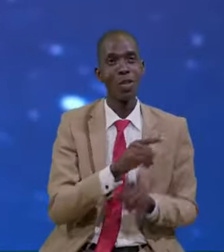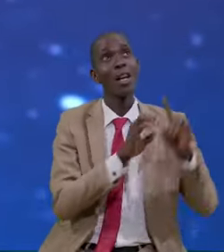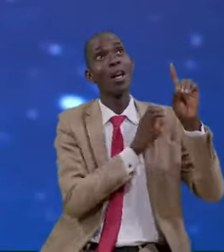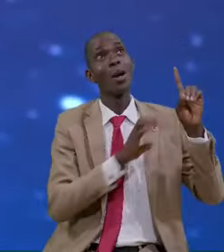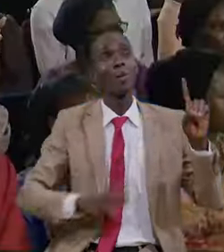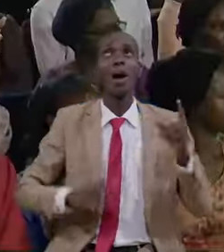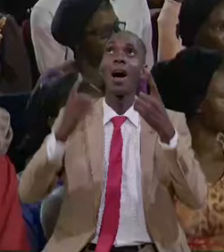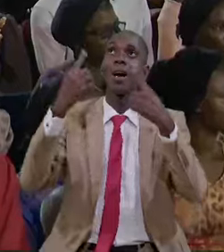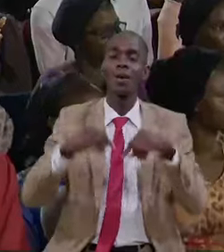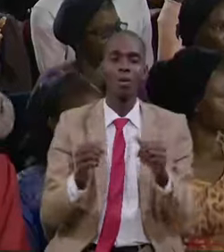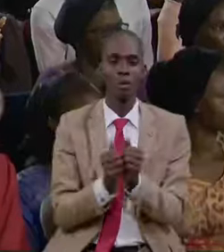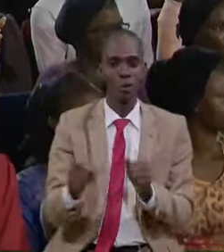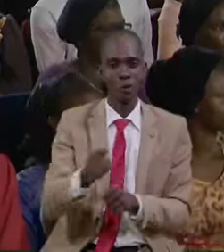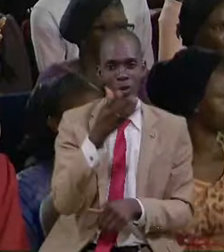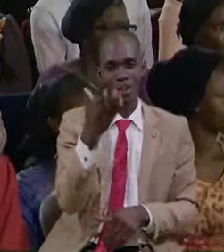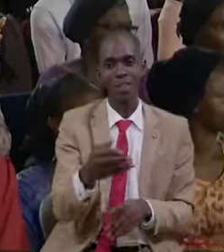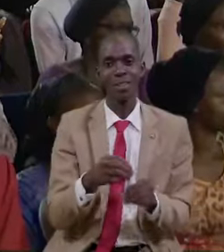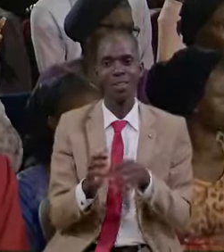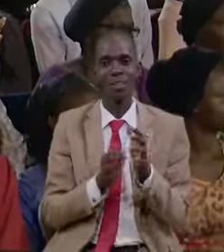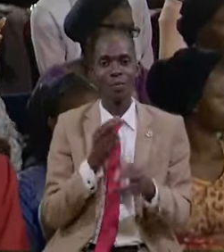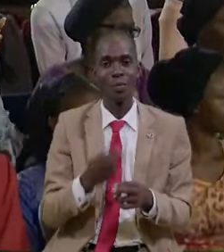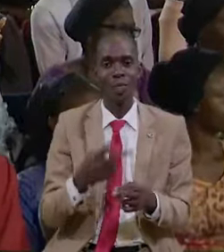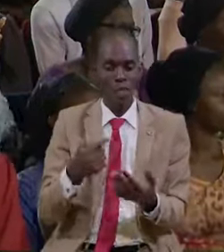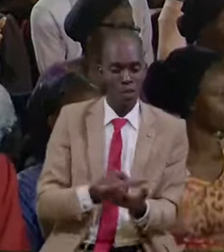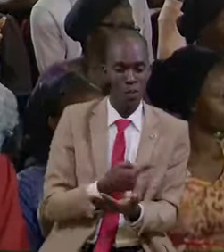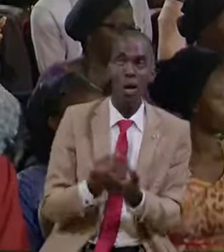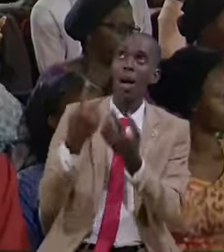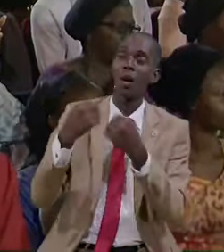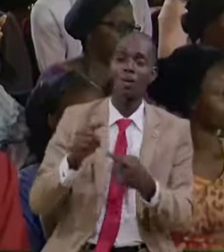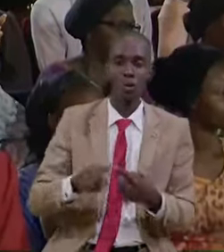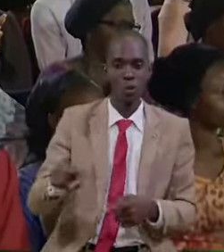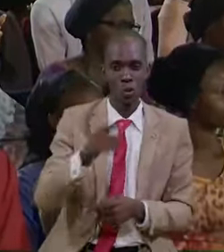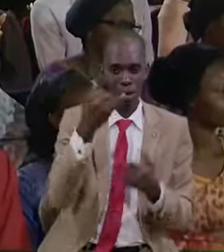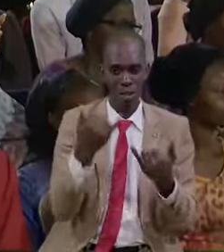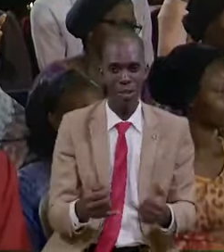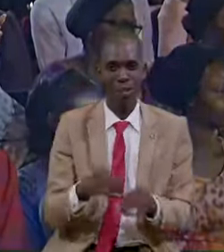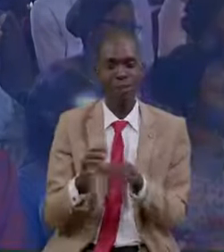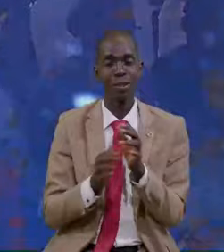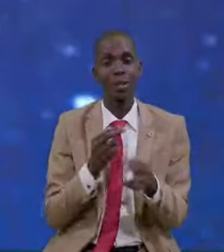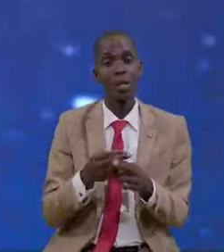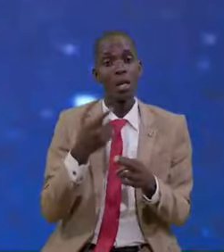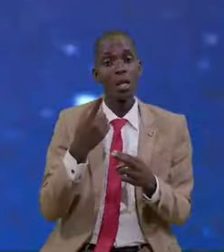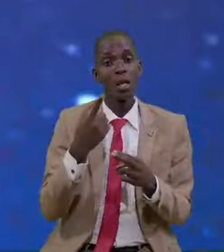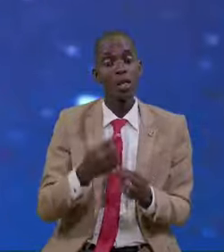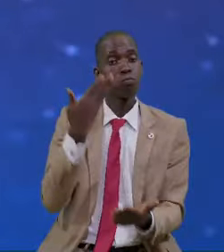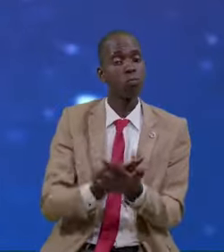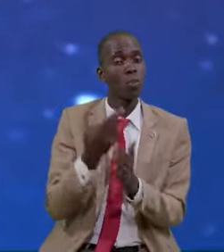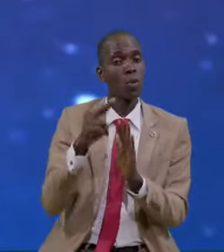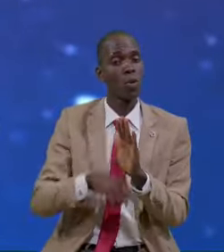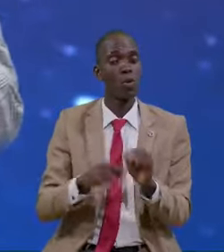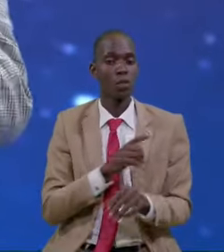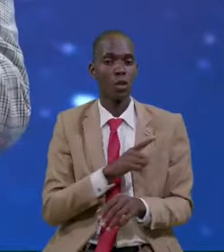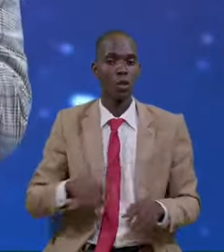to you there. The gospel has come to you there. The goodness of the Lord has come to you